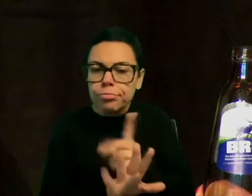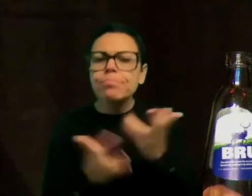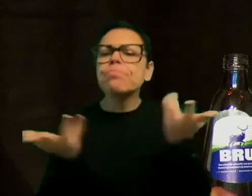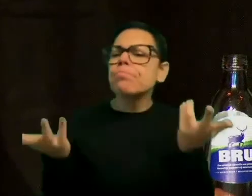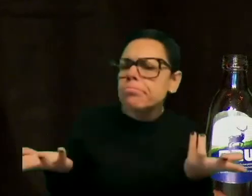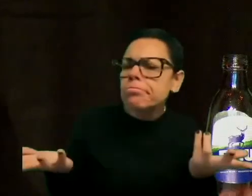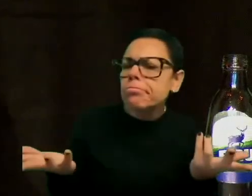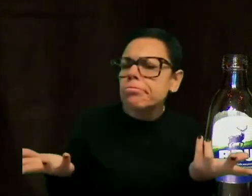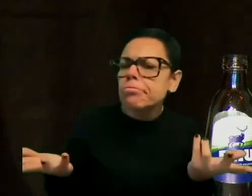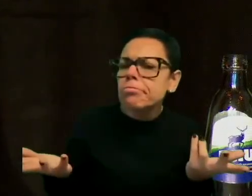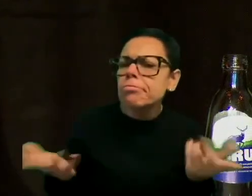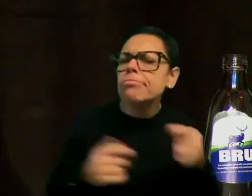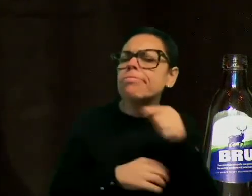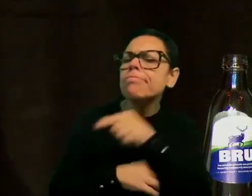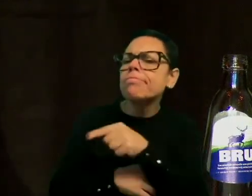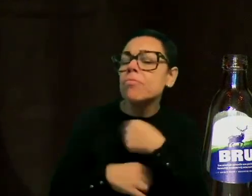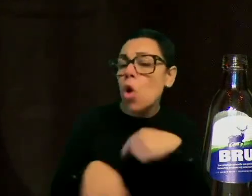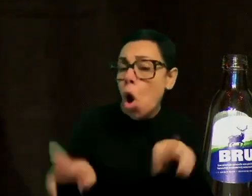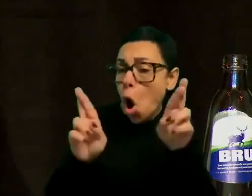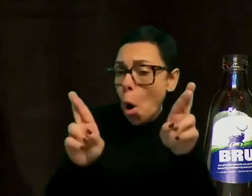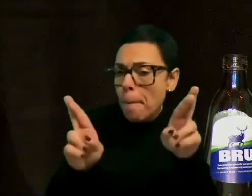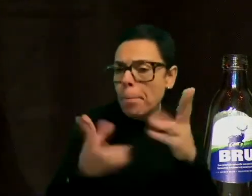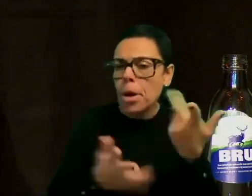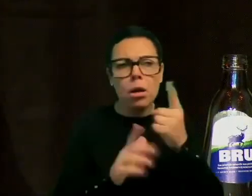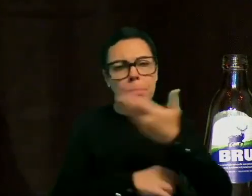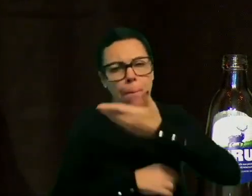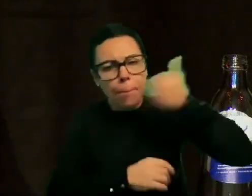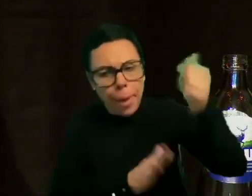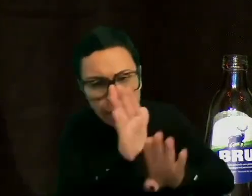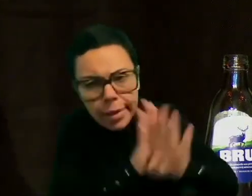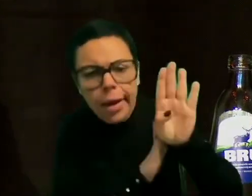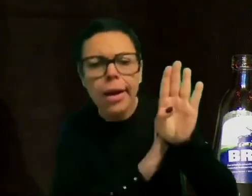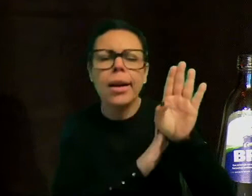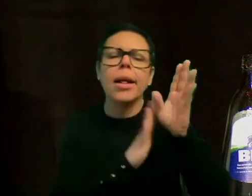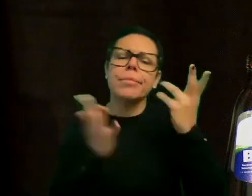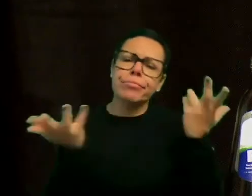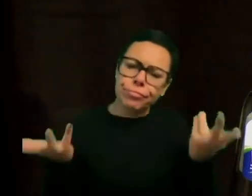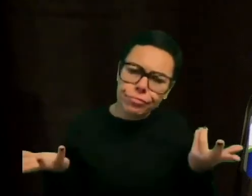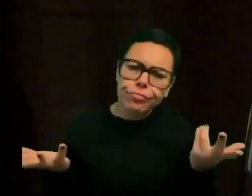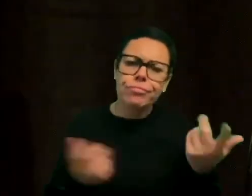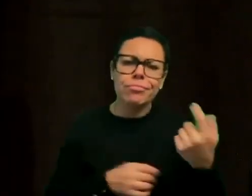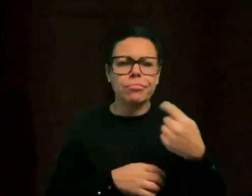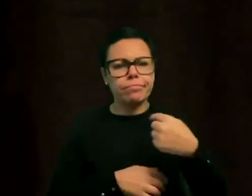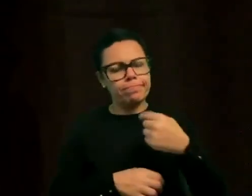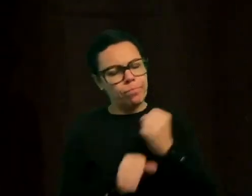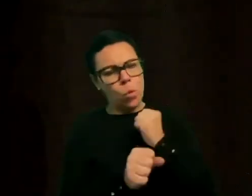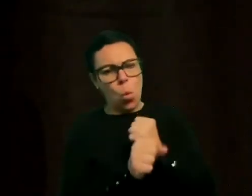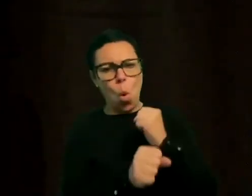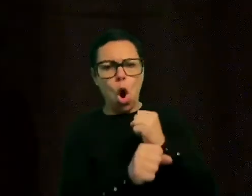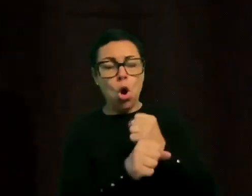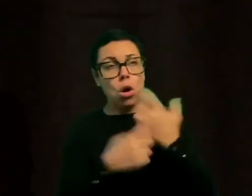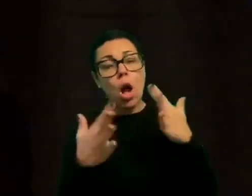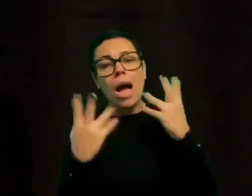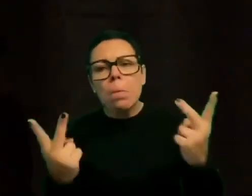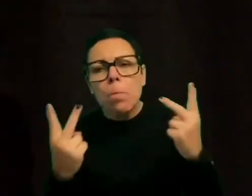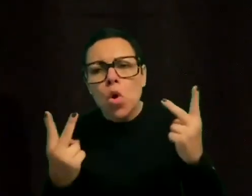should, because I think what we try to do is extremely important, in that we are really trying